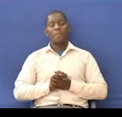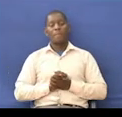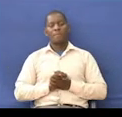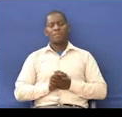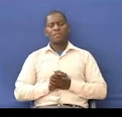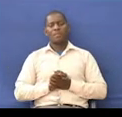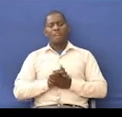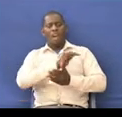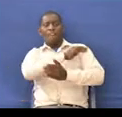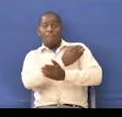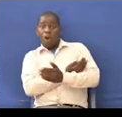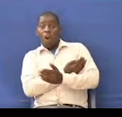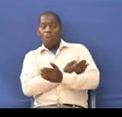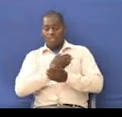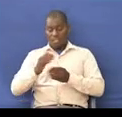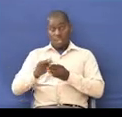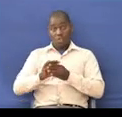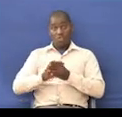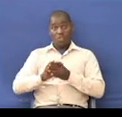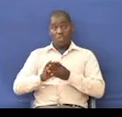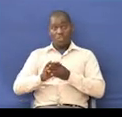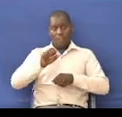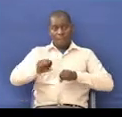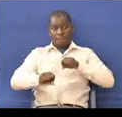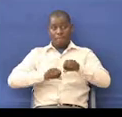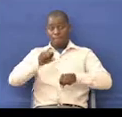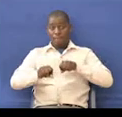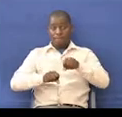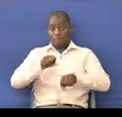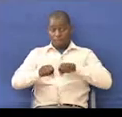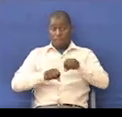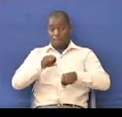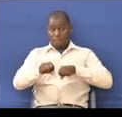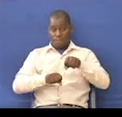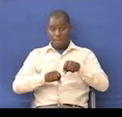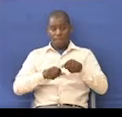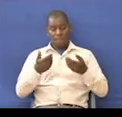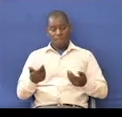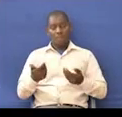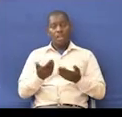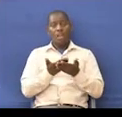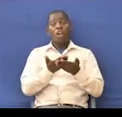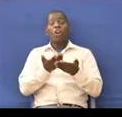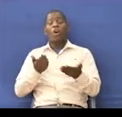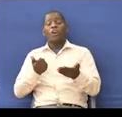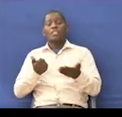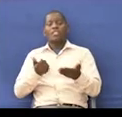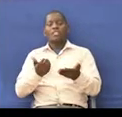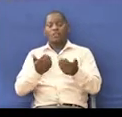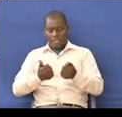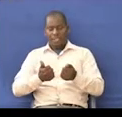The force which you apply to the bicycle, to the pedals of the bicycle, they cause the wheels